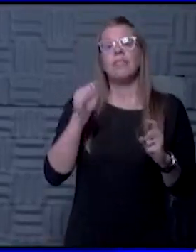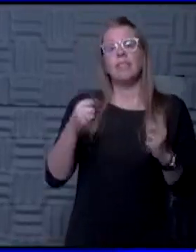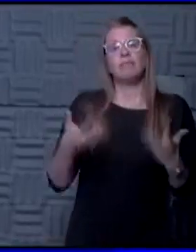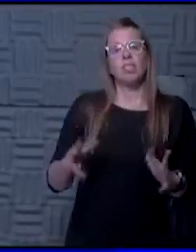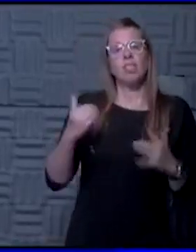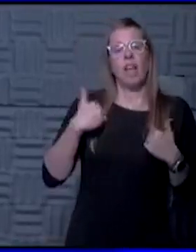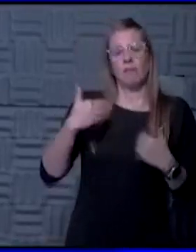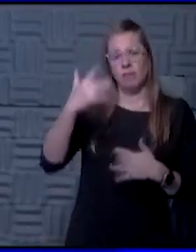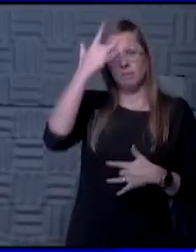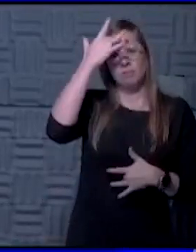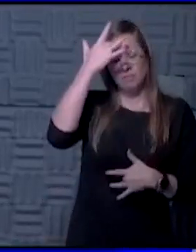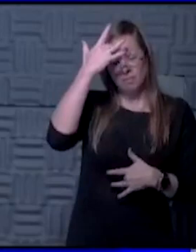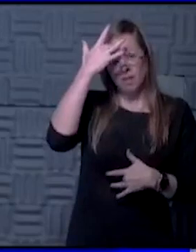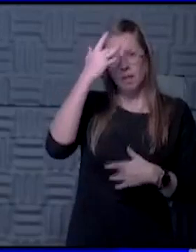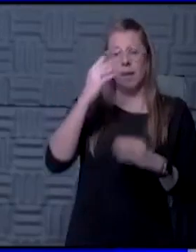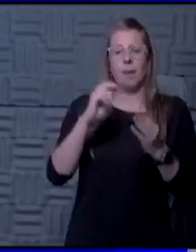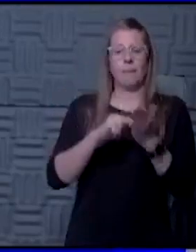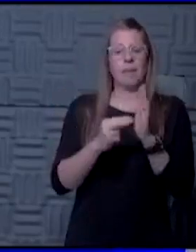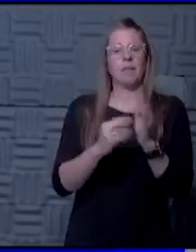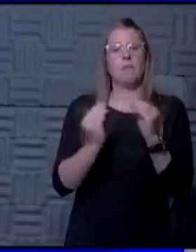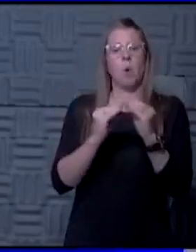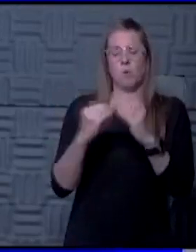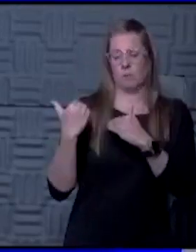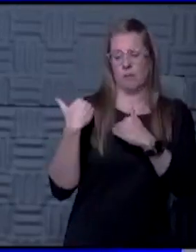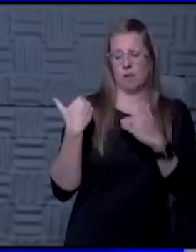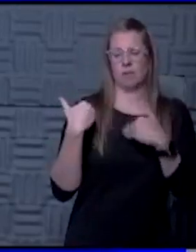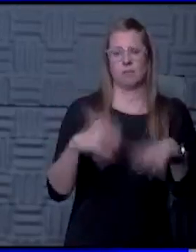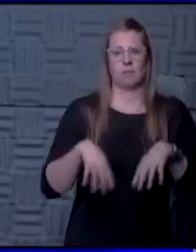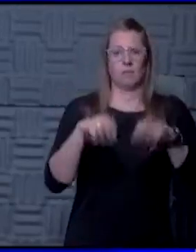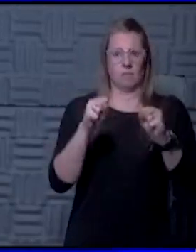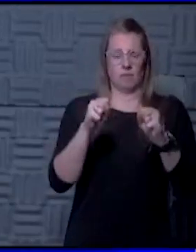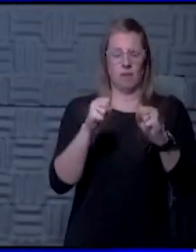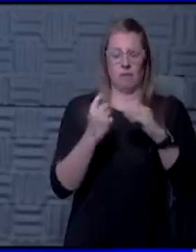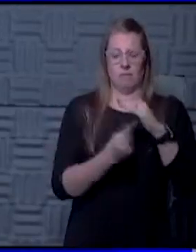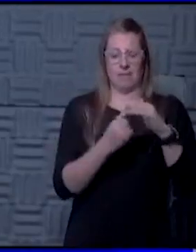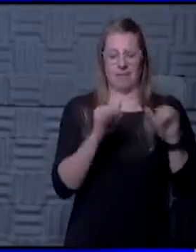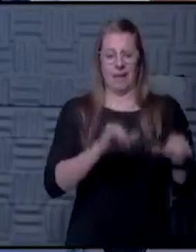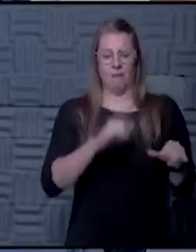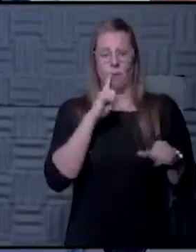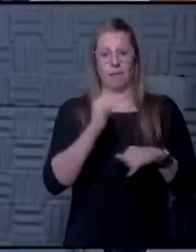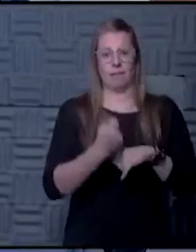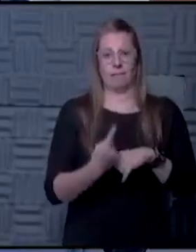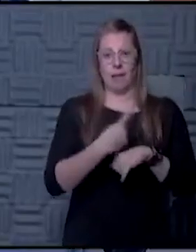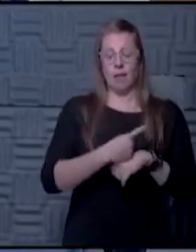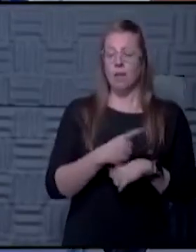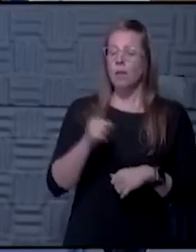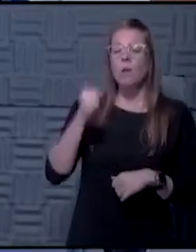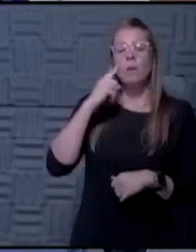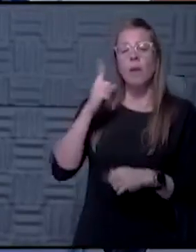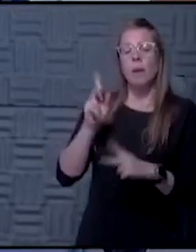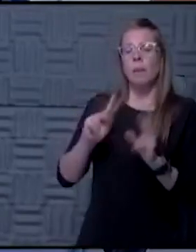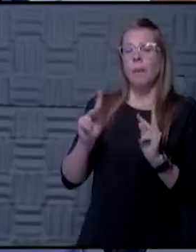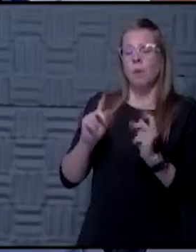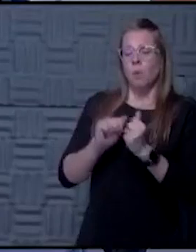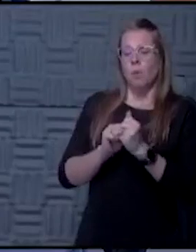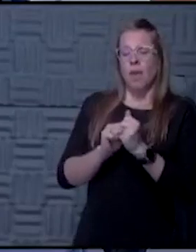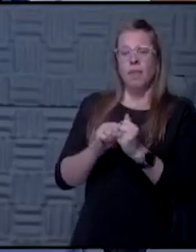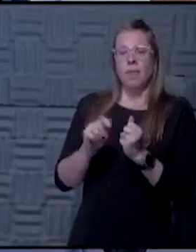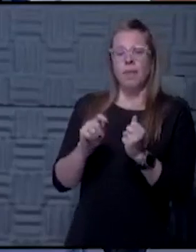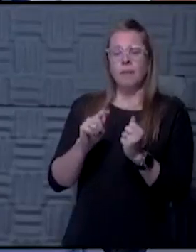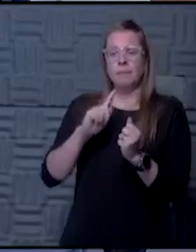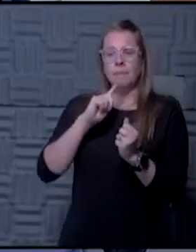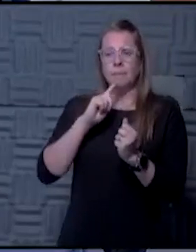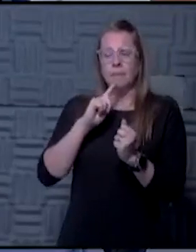there is a further responsibility that you have to take to remain in your isolation for that 10-day period. And Hawk, do you think in people with chronic underlying disease,